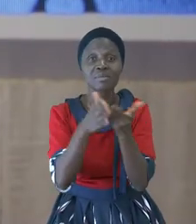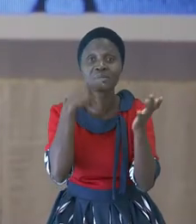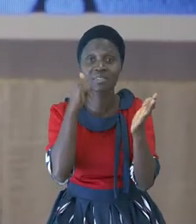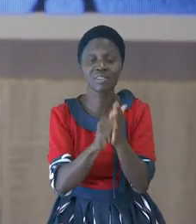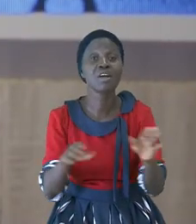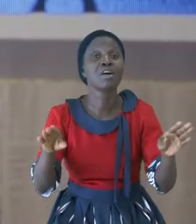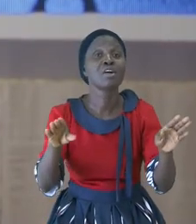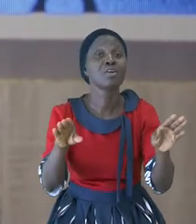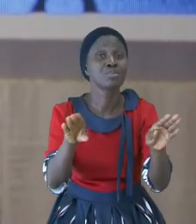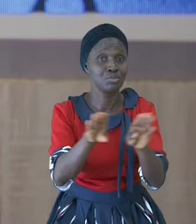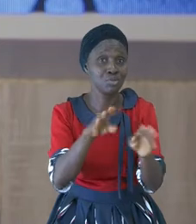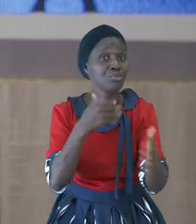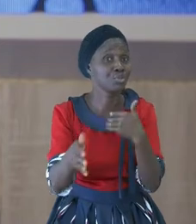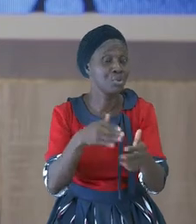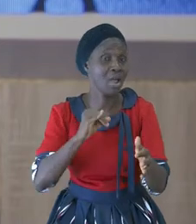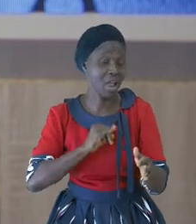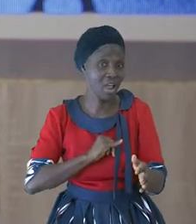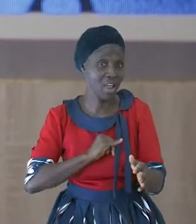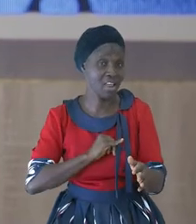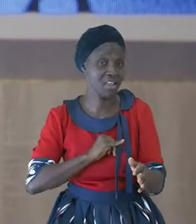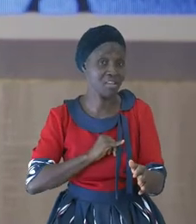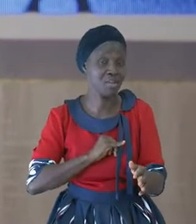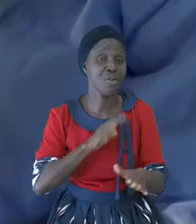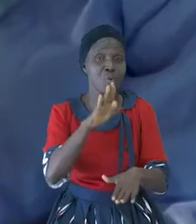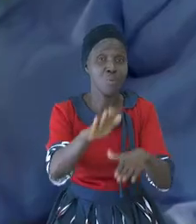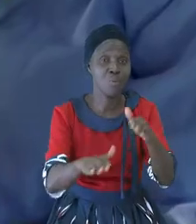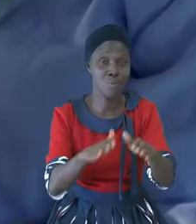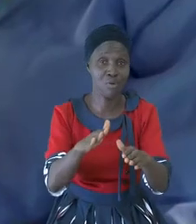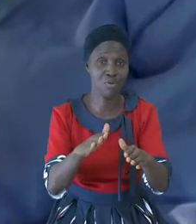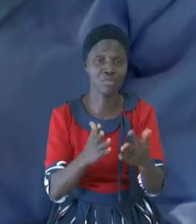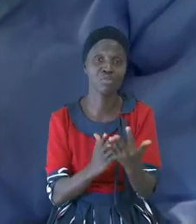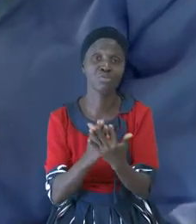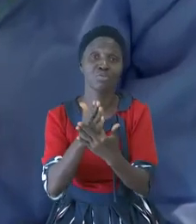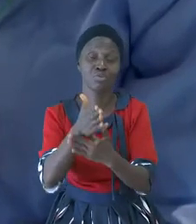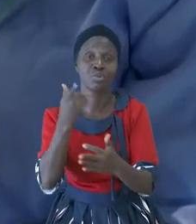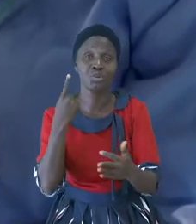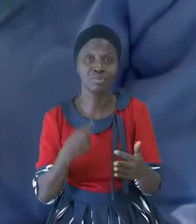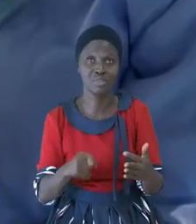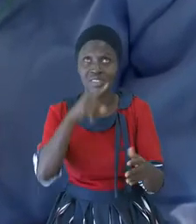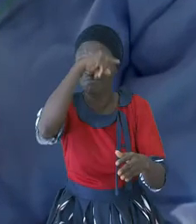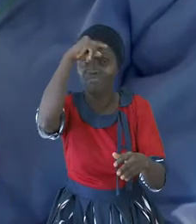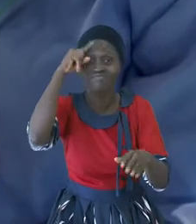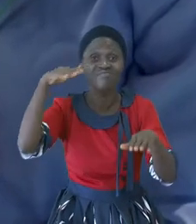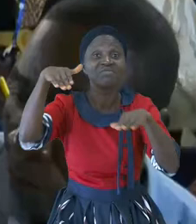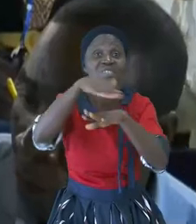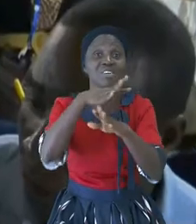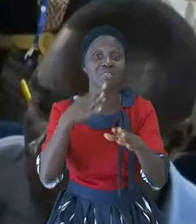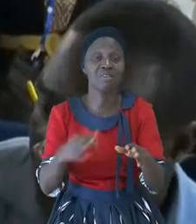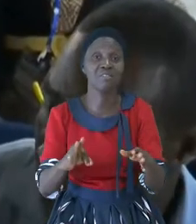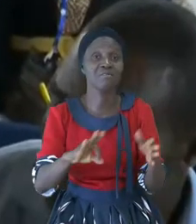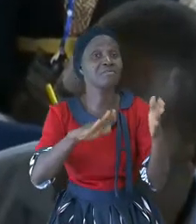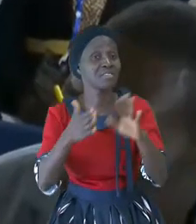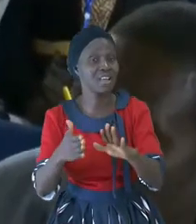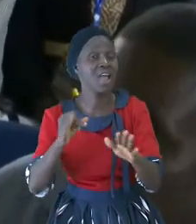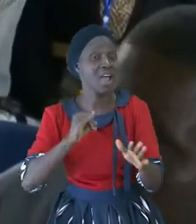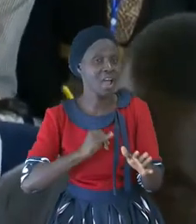death, I will fear no evil. I will fear no evil.